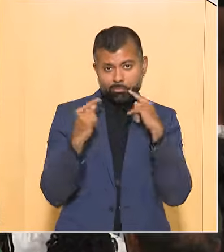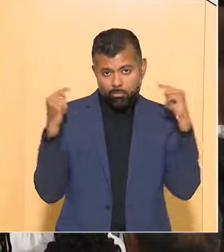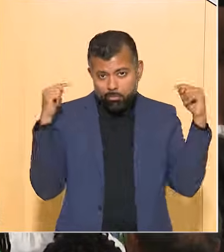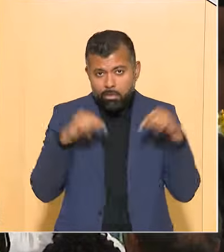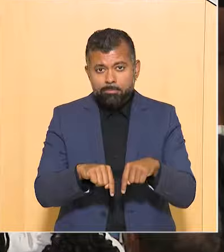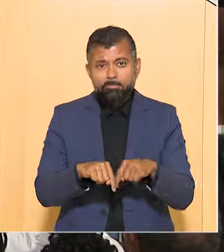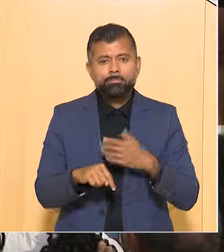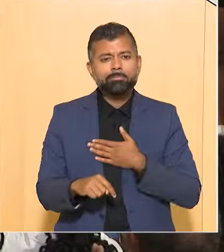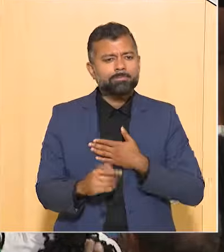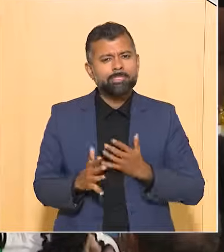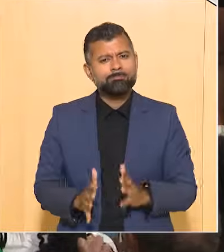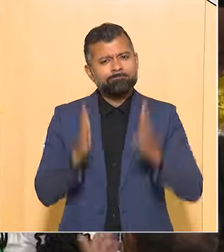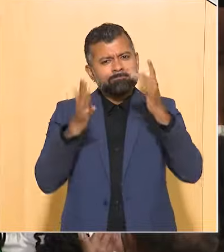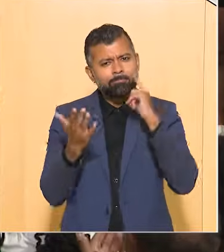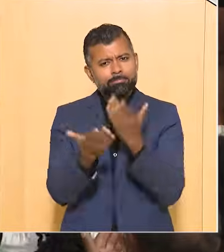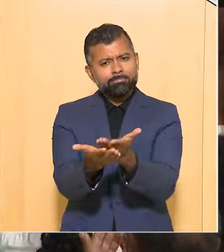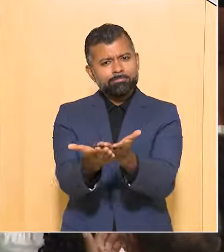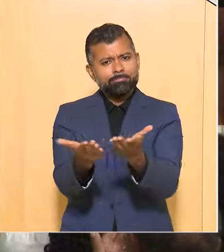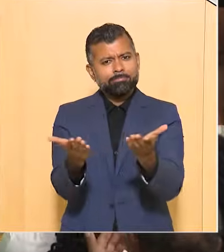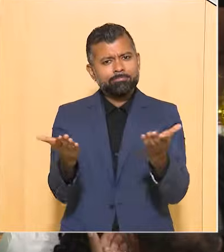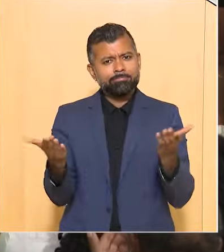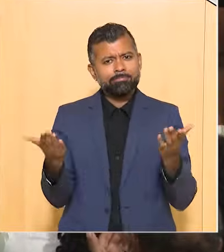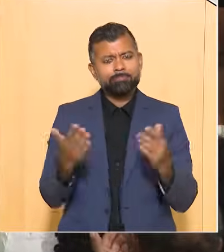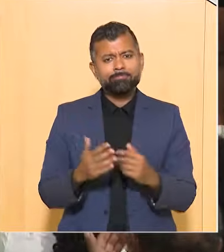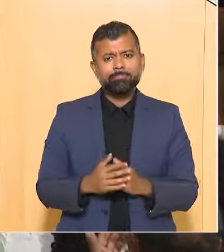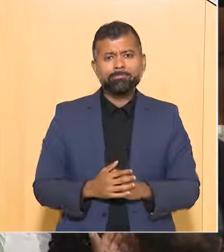them a round of applause.